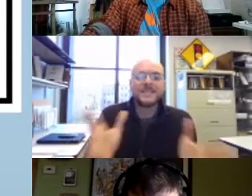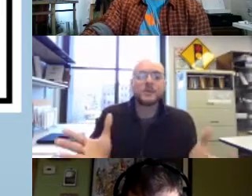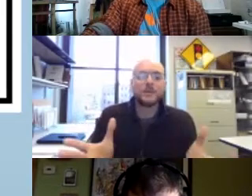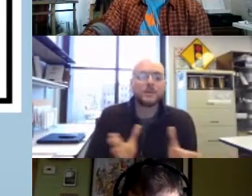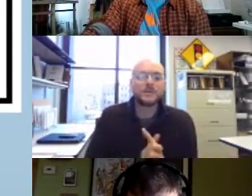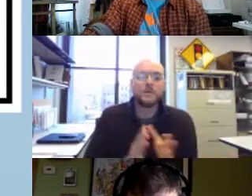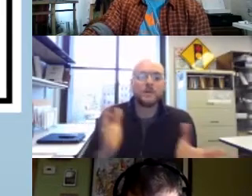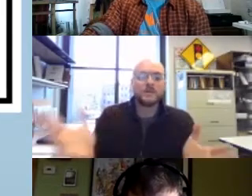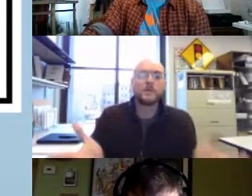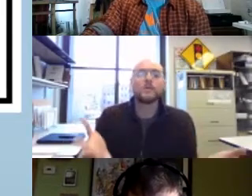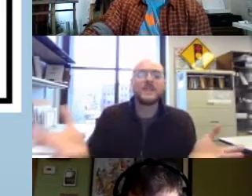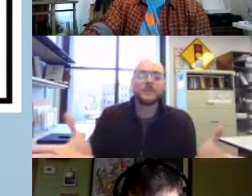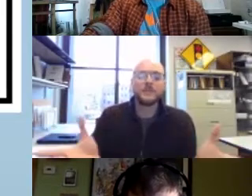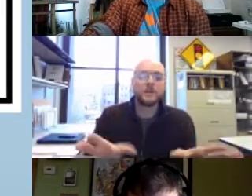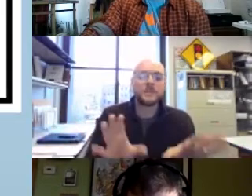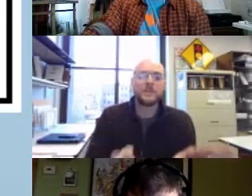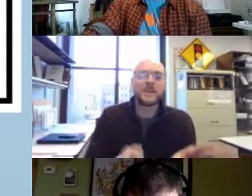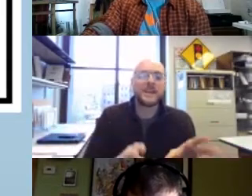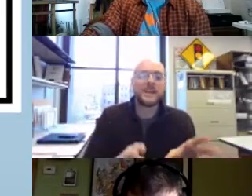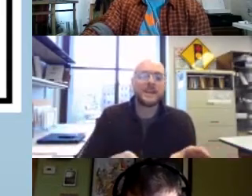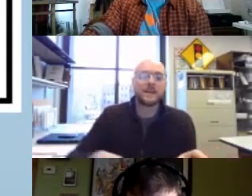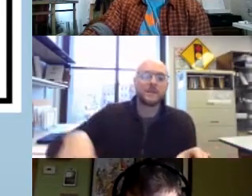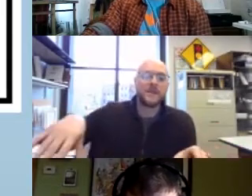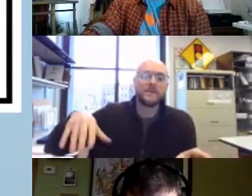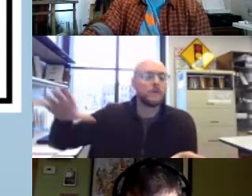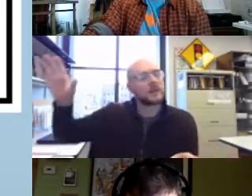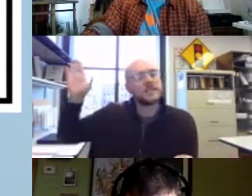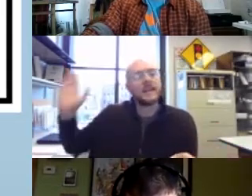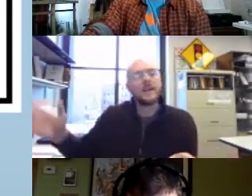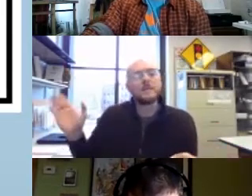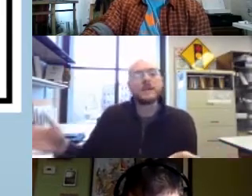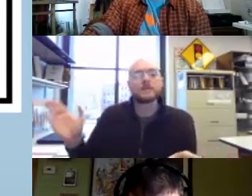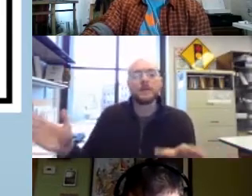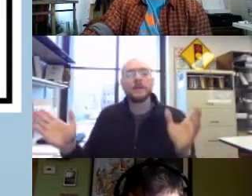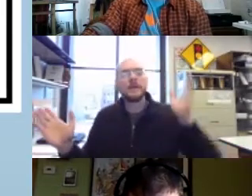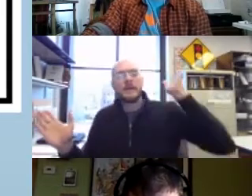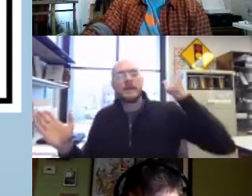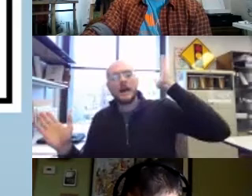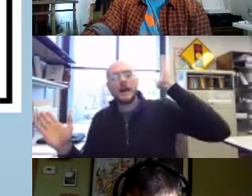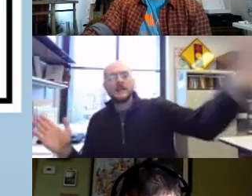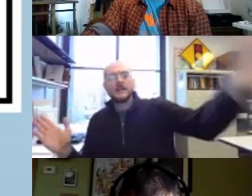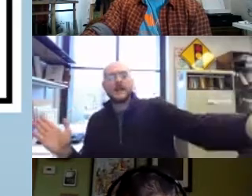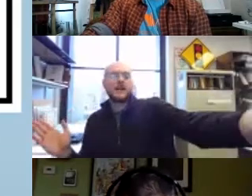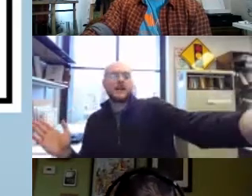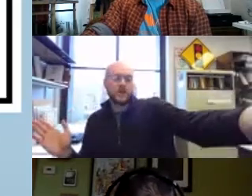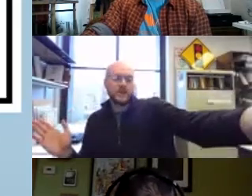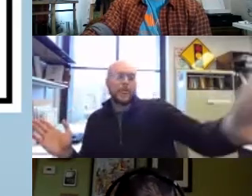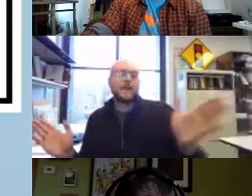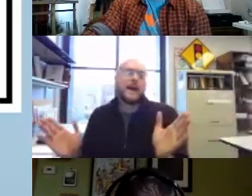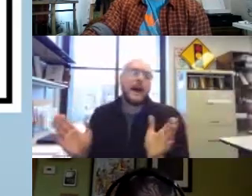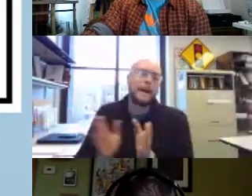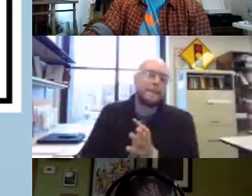little conceptual level typical sections. So what you're looking at here would be if you were standing on Brighton Road, looking down